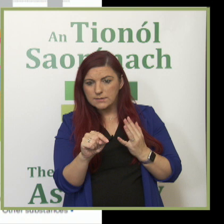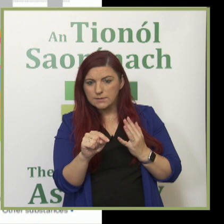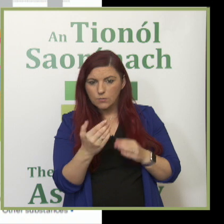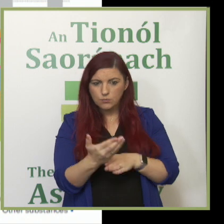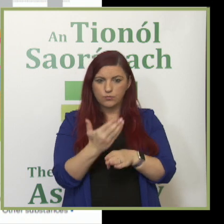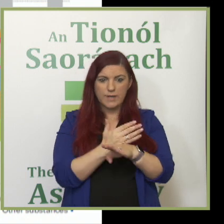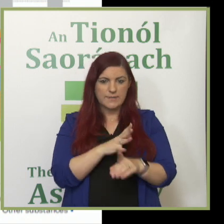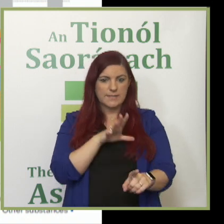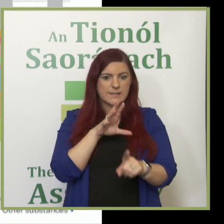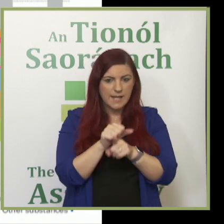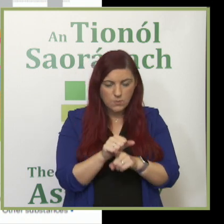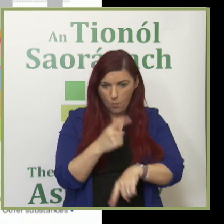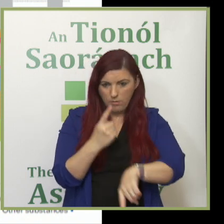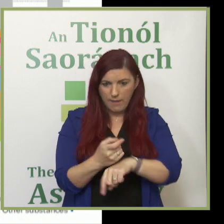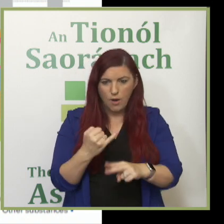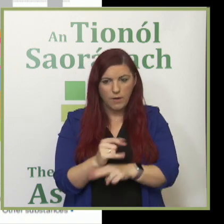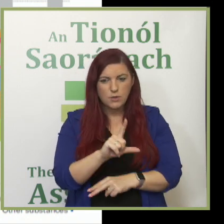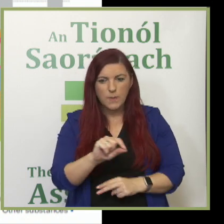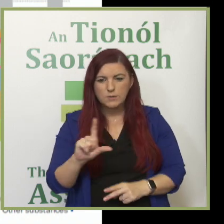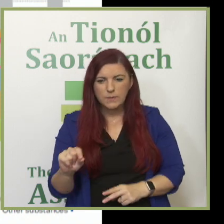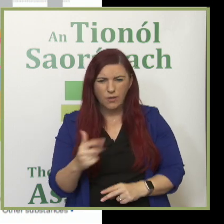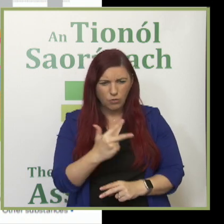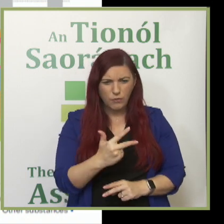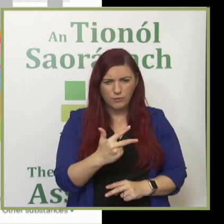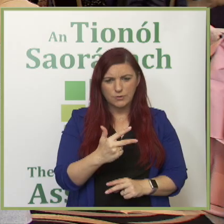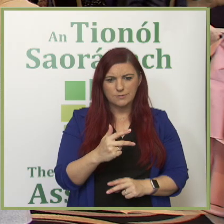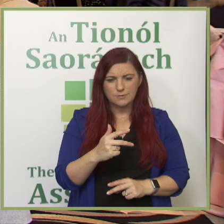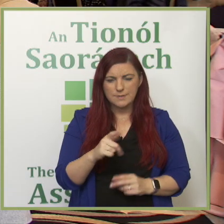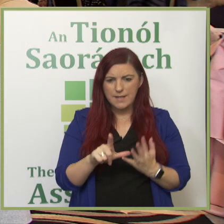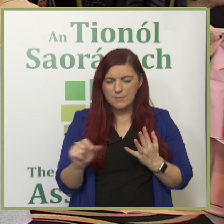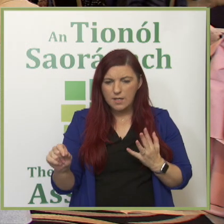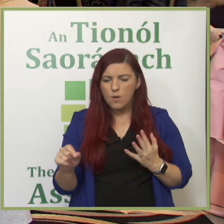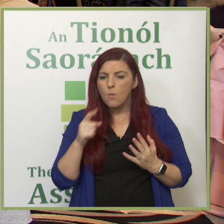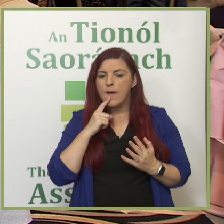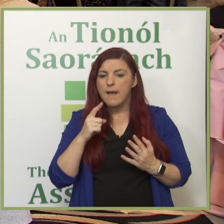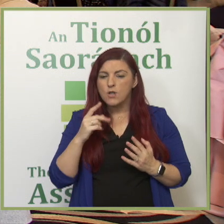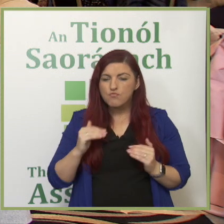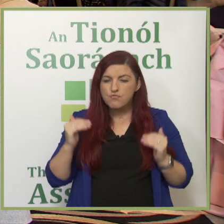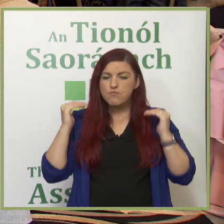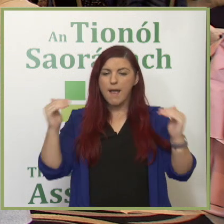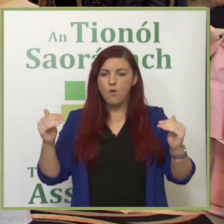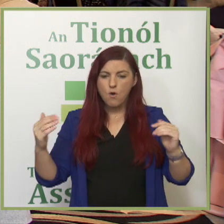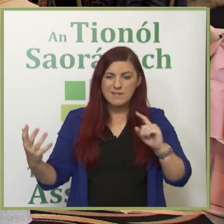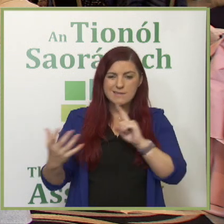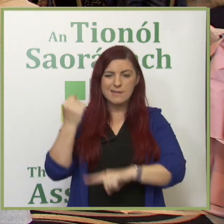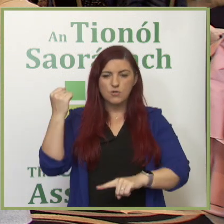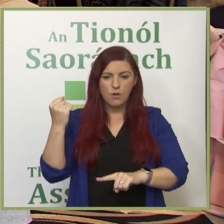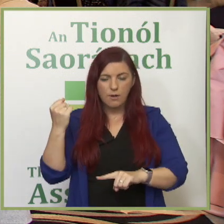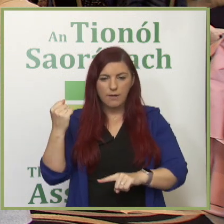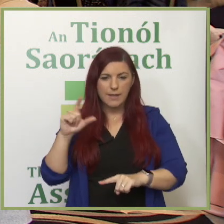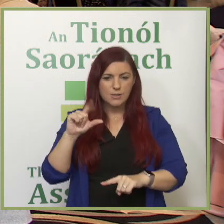detected substances appeared on the market in 2020. We had a record seizure of 6.9 tonnes of MPS